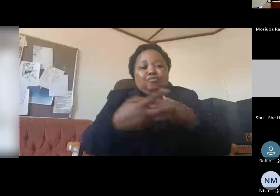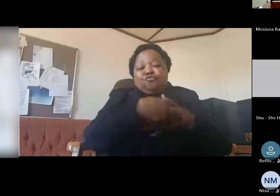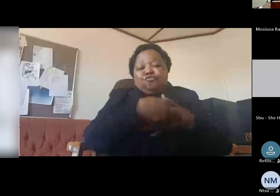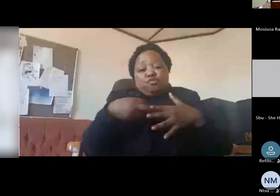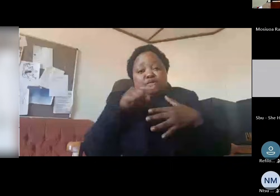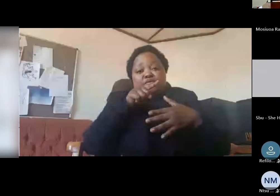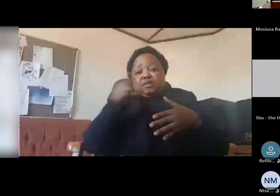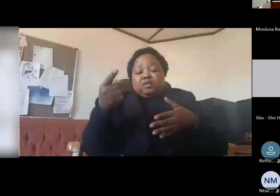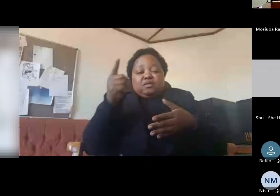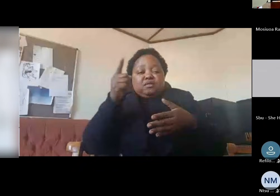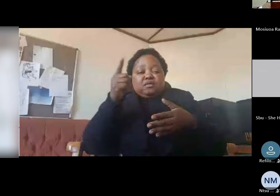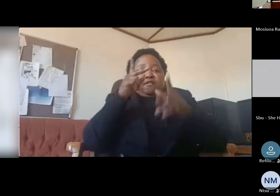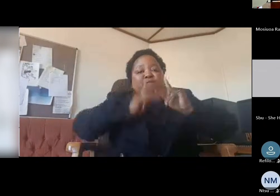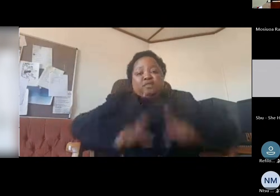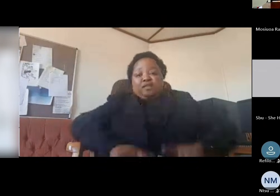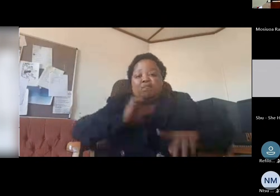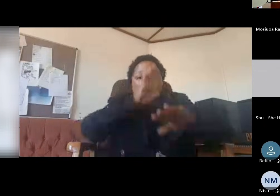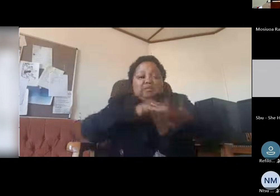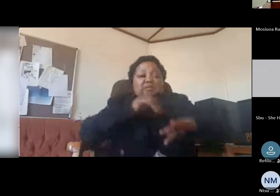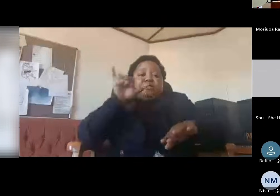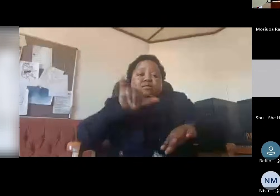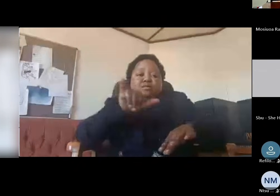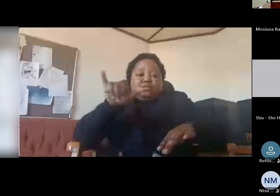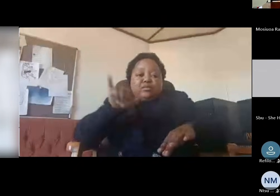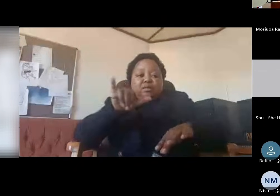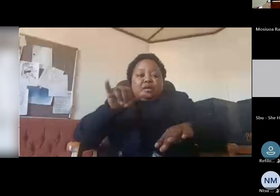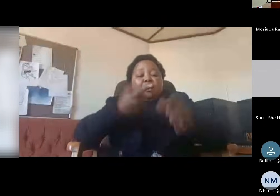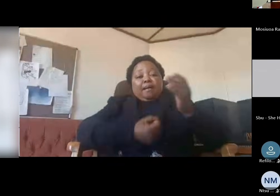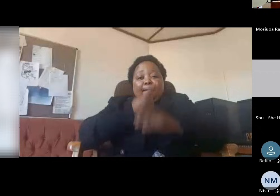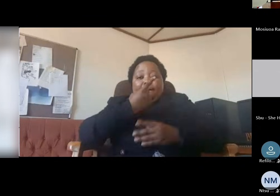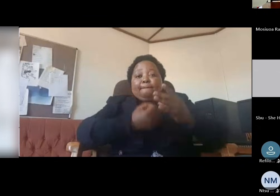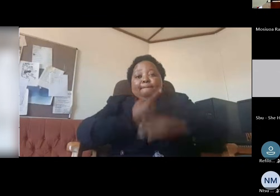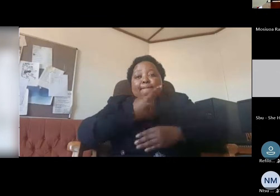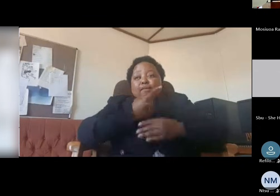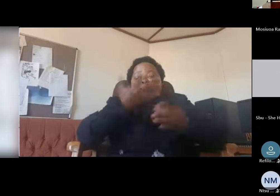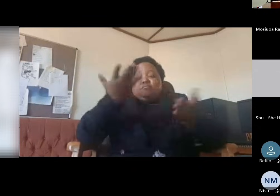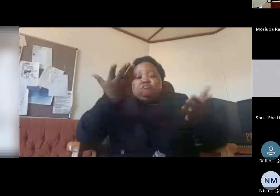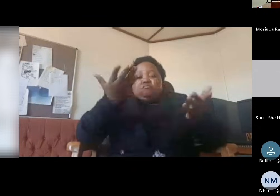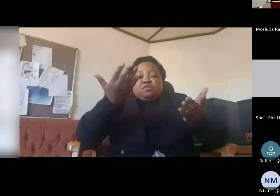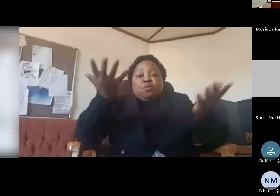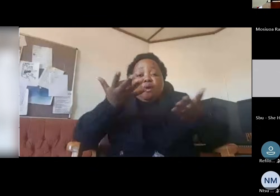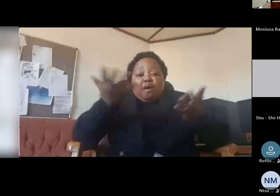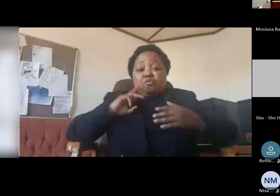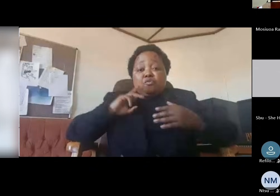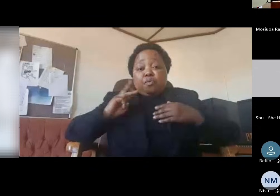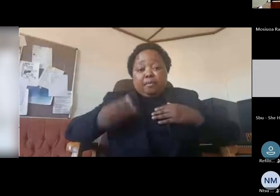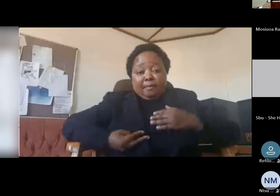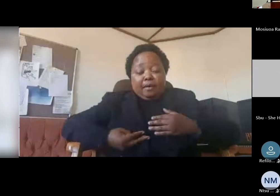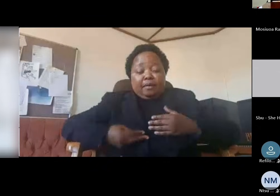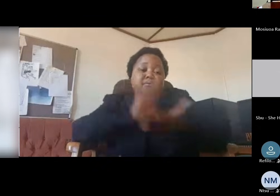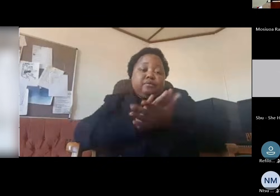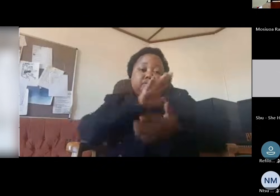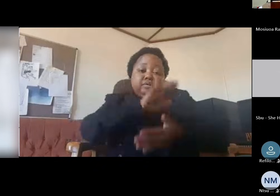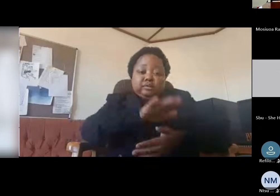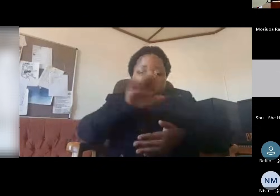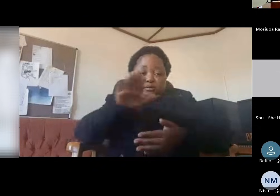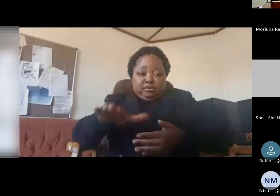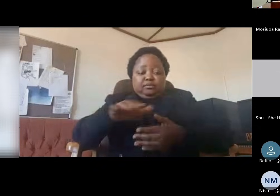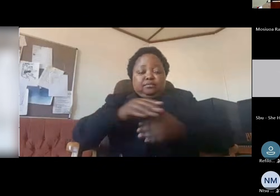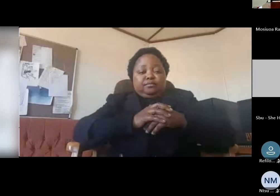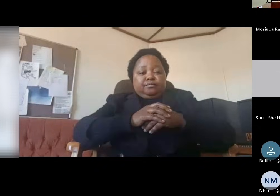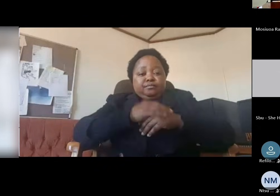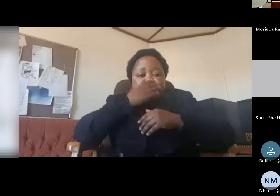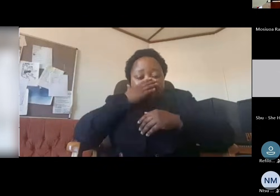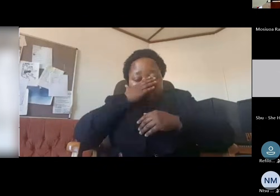prevalent physical injuries that are happening to women, and children, and also